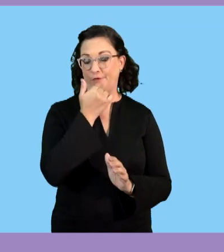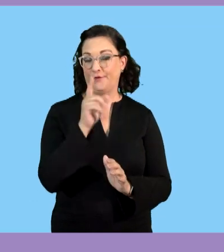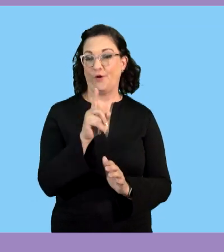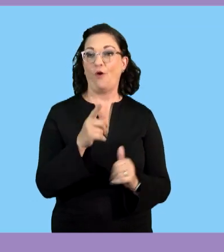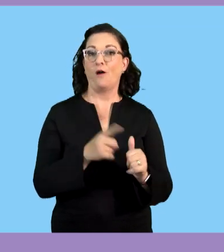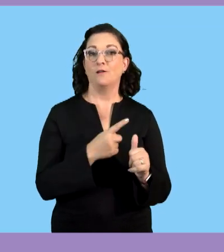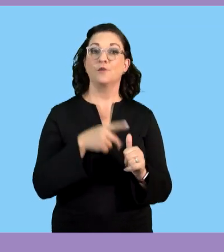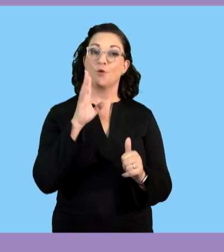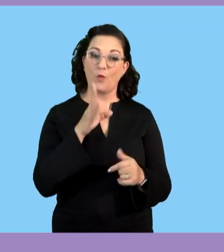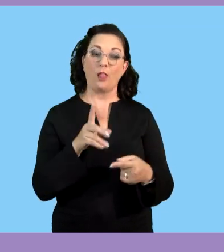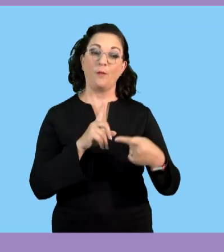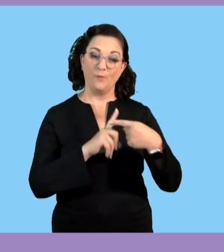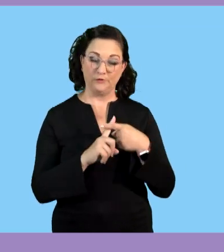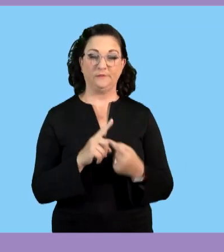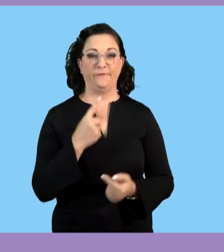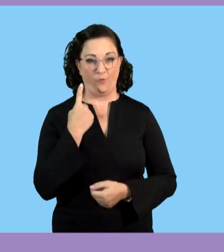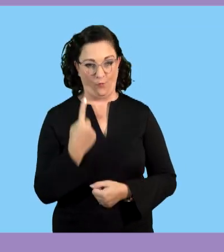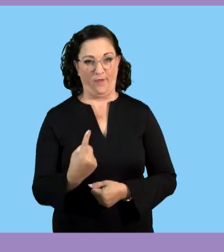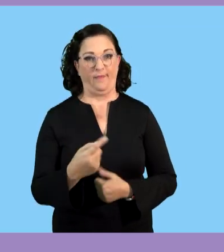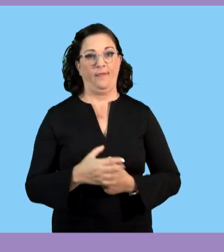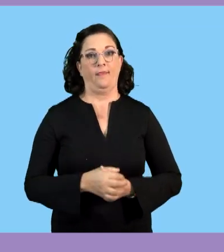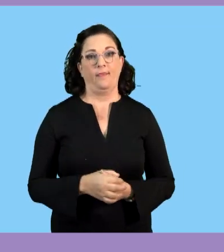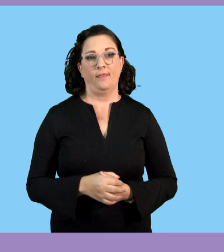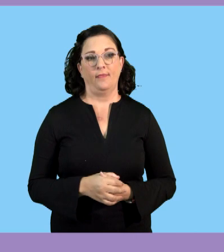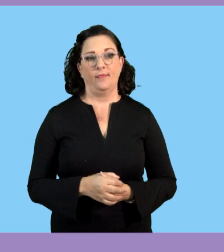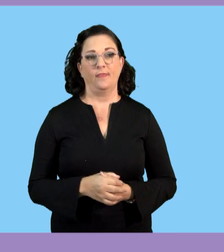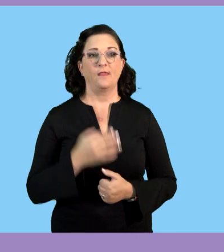our answer there is going to be a positive 1 when we